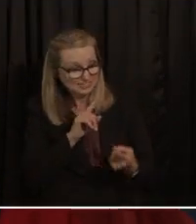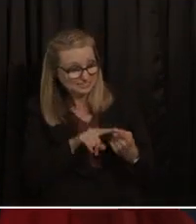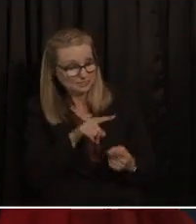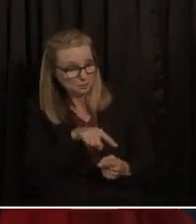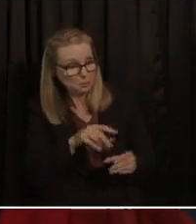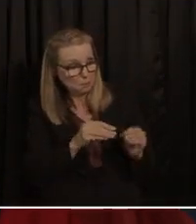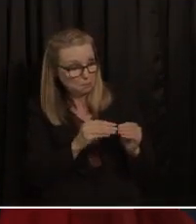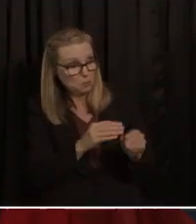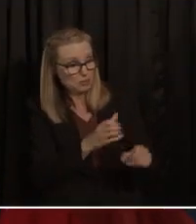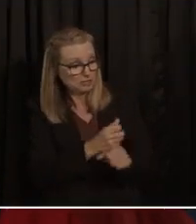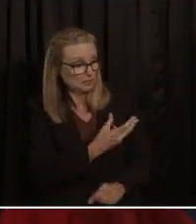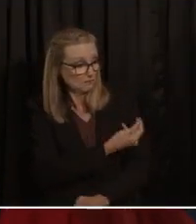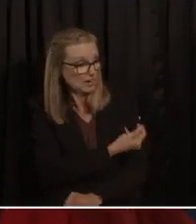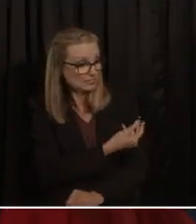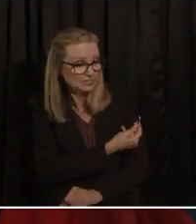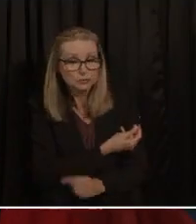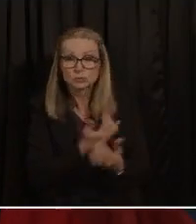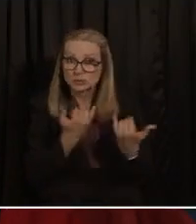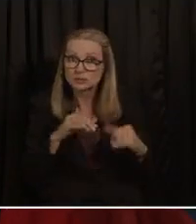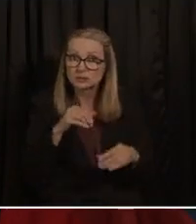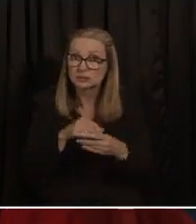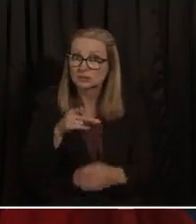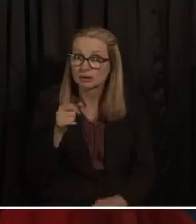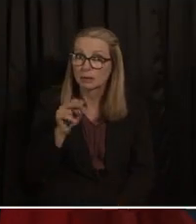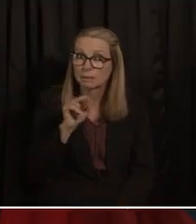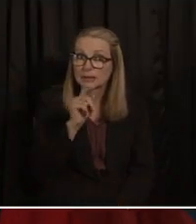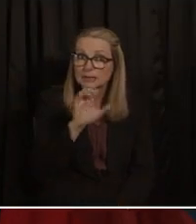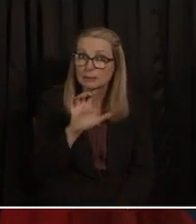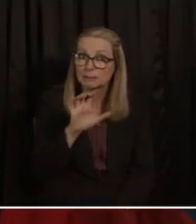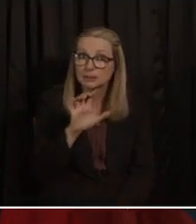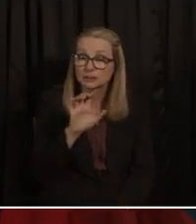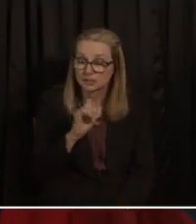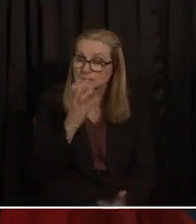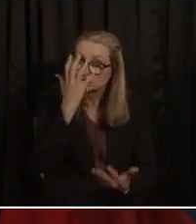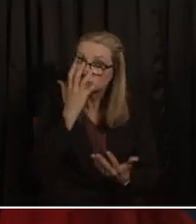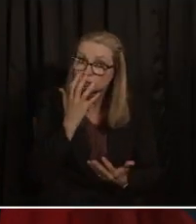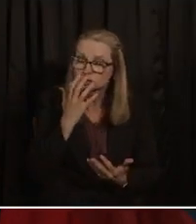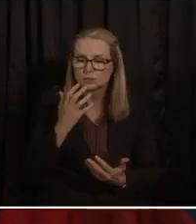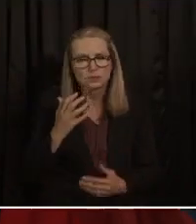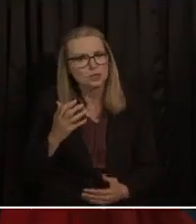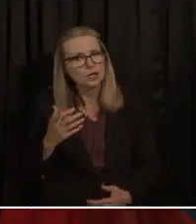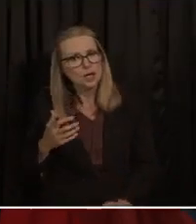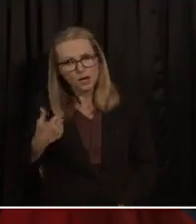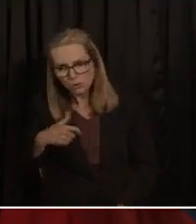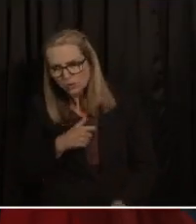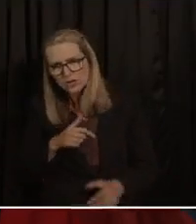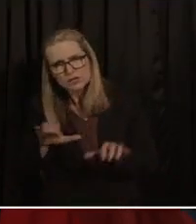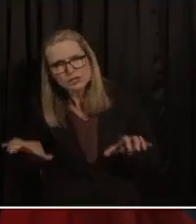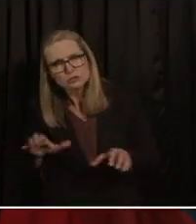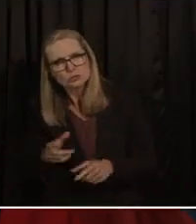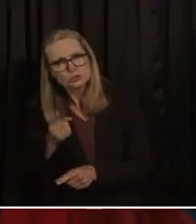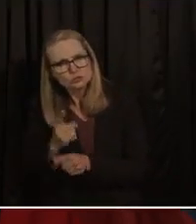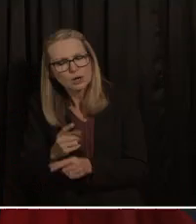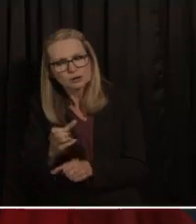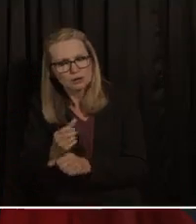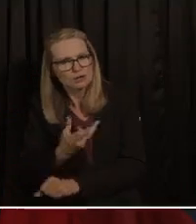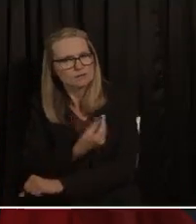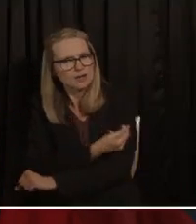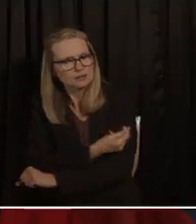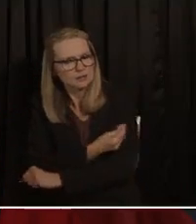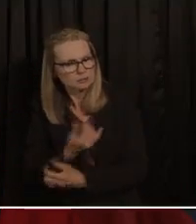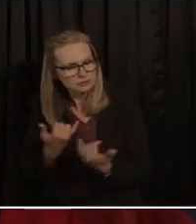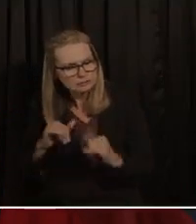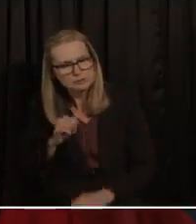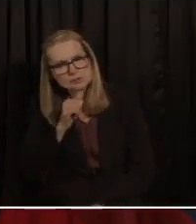pandemic. And it's unfortunate that those of us who have done the right thing, have been vaccinated, are still dealing with the